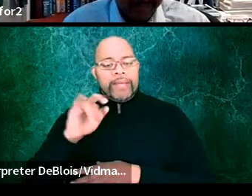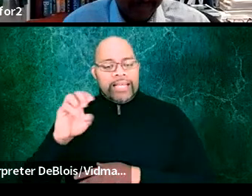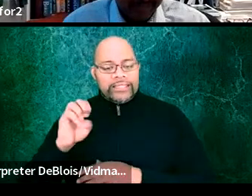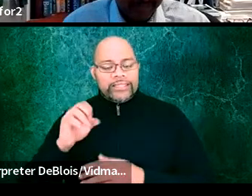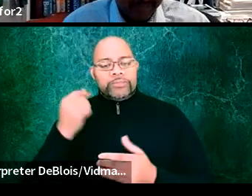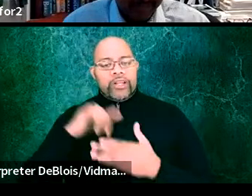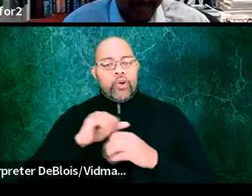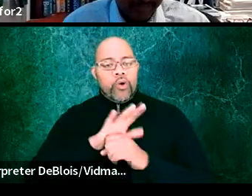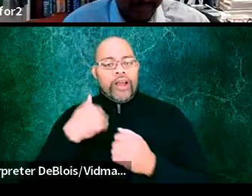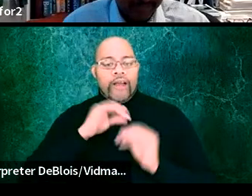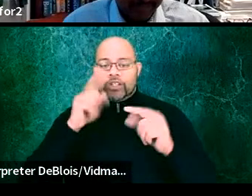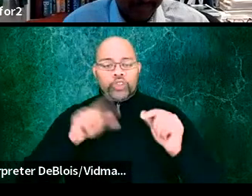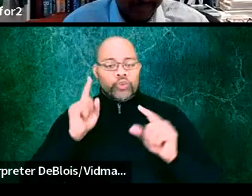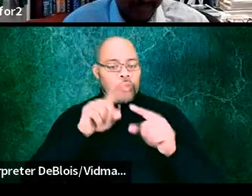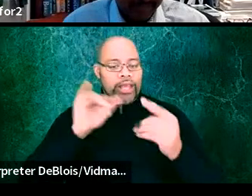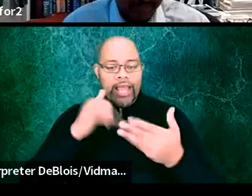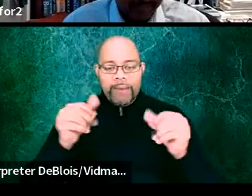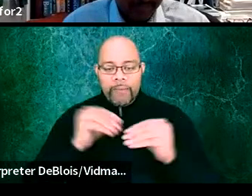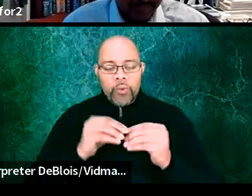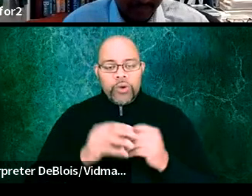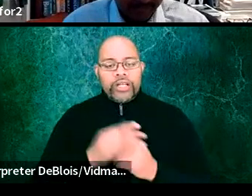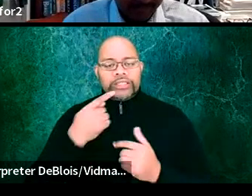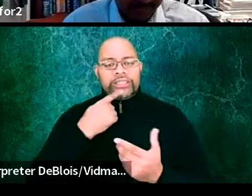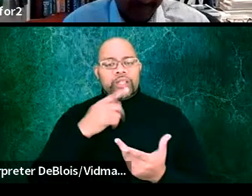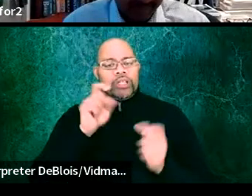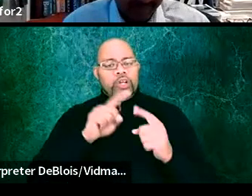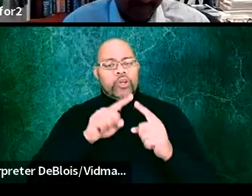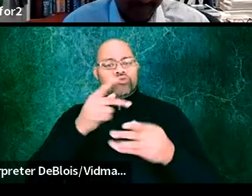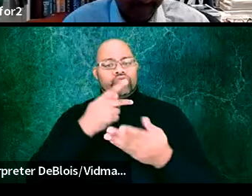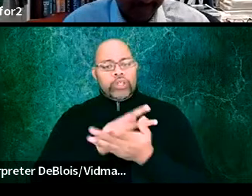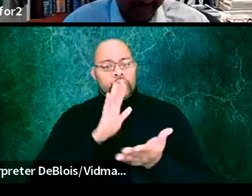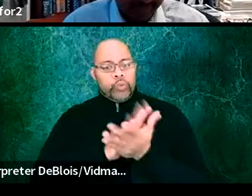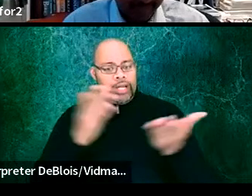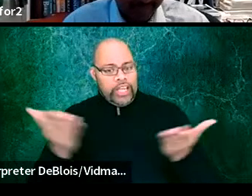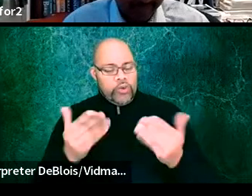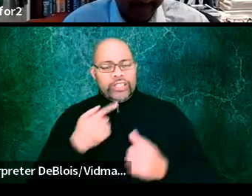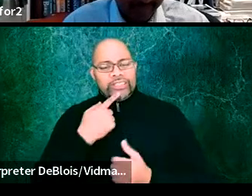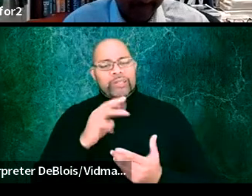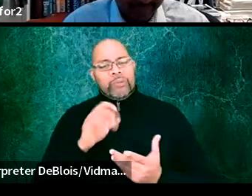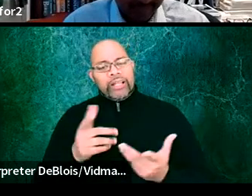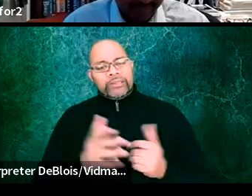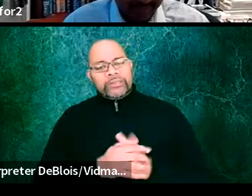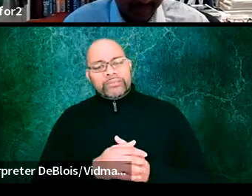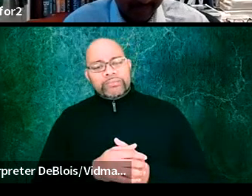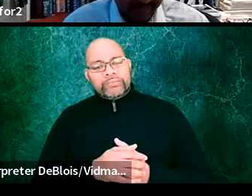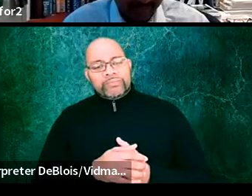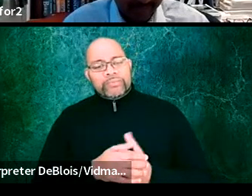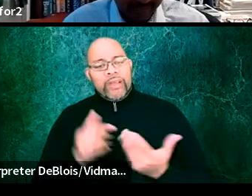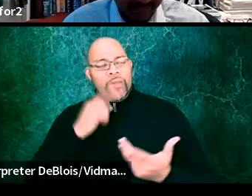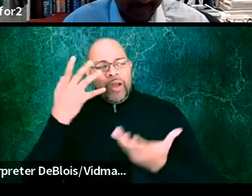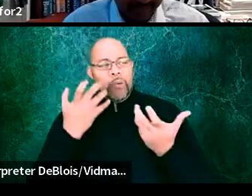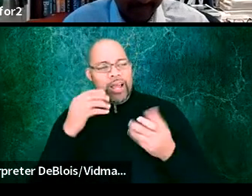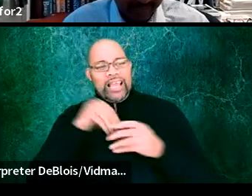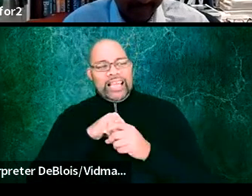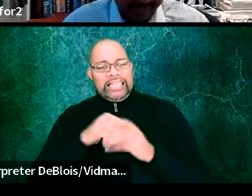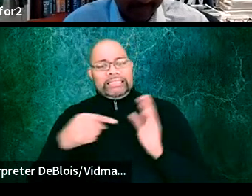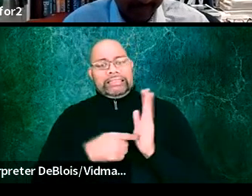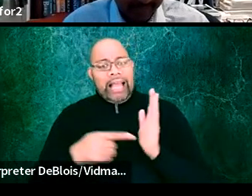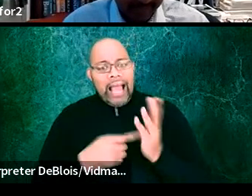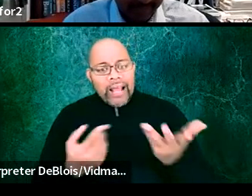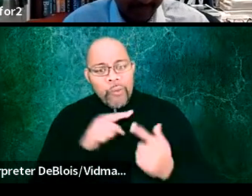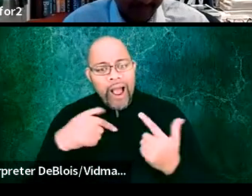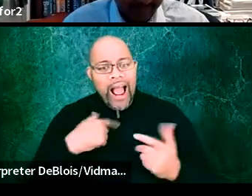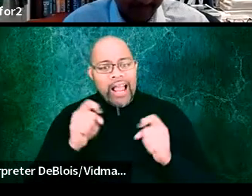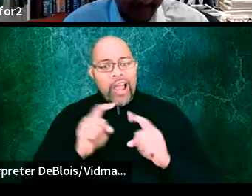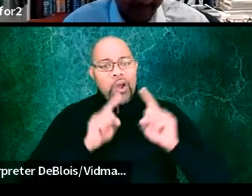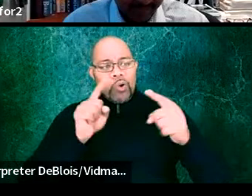I obviously couldn't do that anymore. And she was like, well, you need to go to graduate school here. And I was like, I don't think I want to be in debt when I could